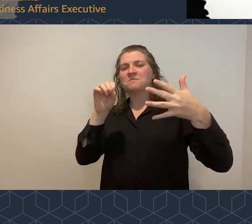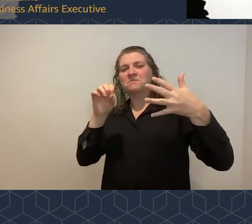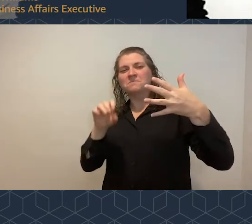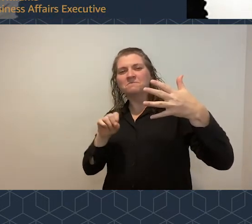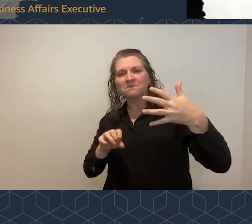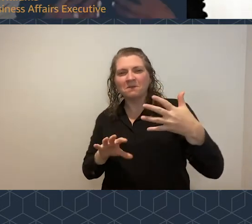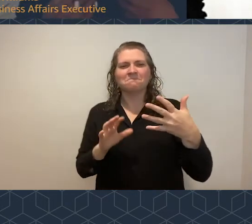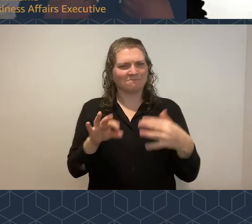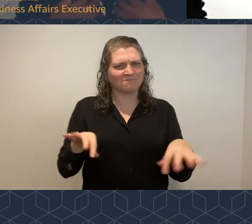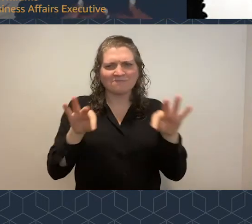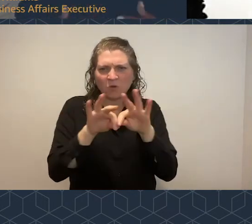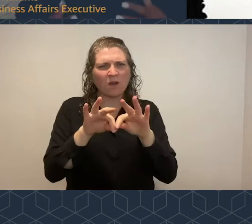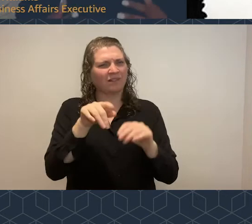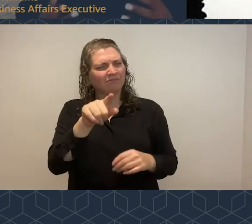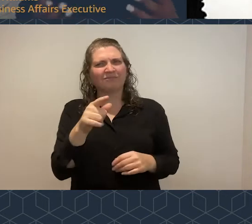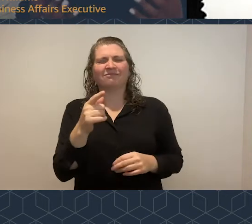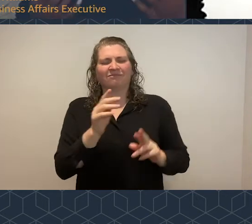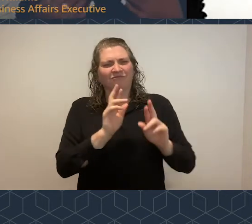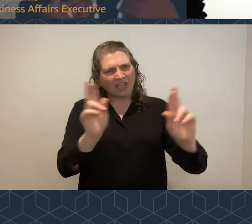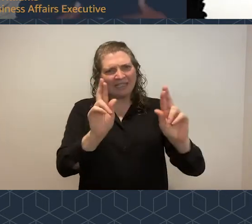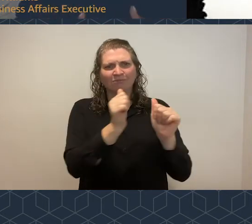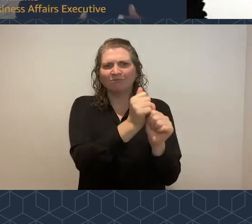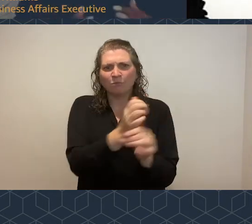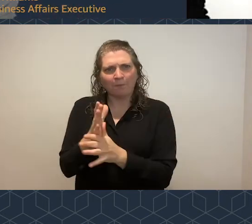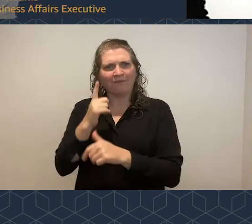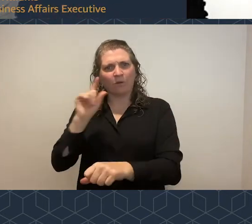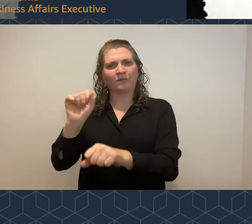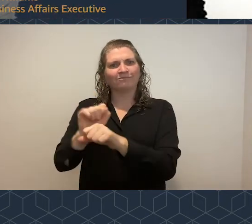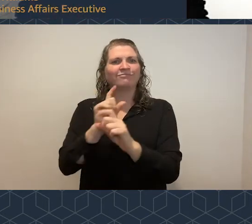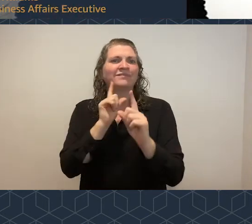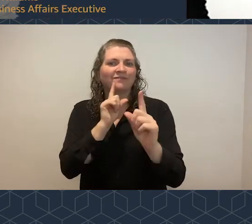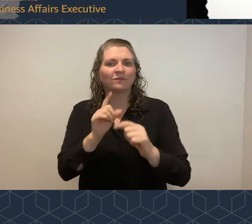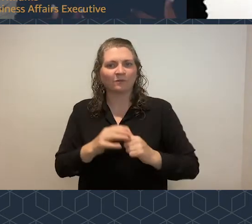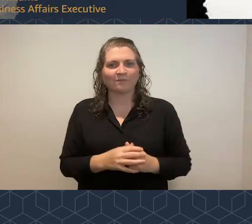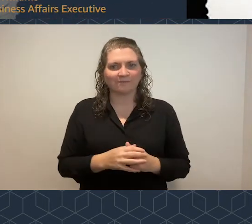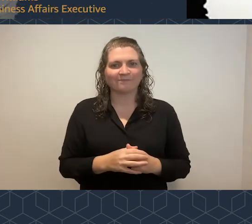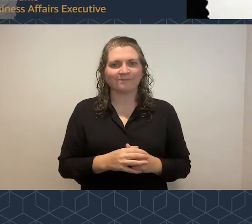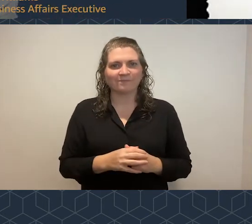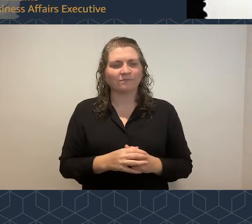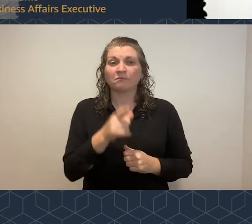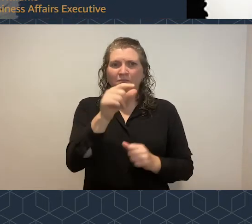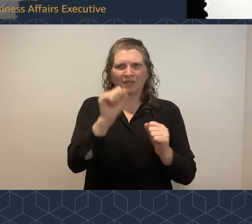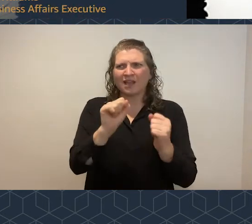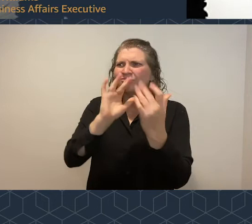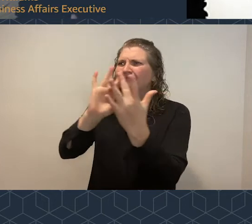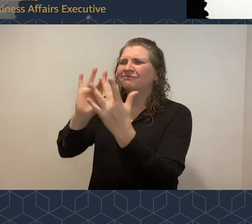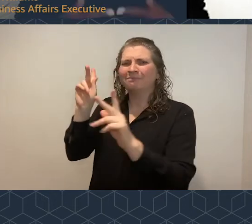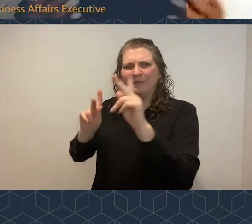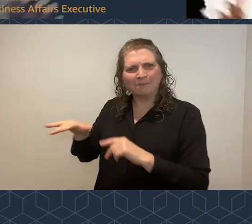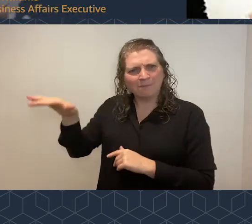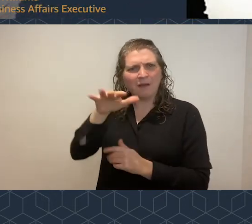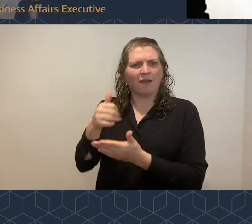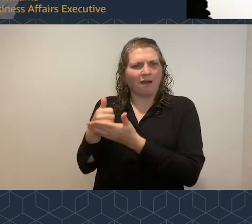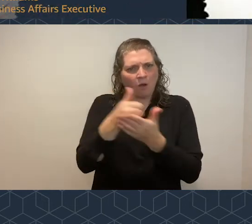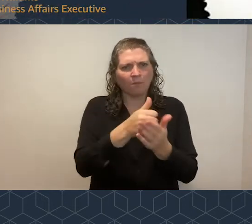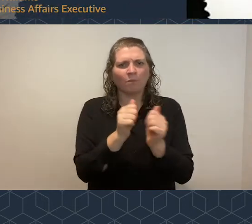other people to make sure that I was coming across, I think, in the best way that I in my best way that I thought